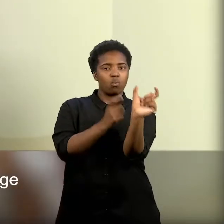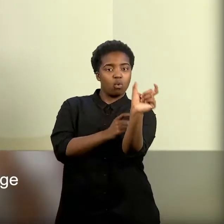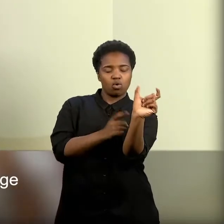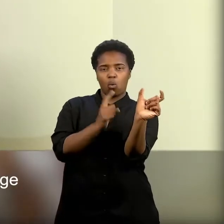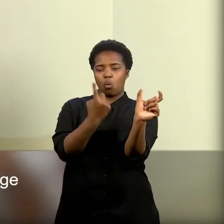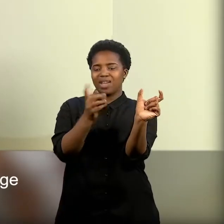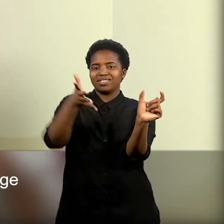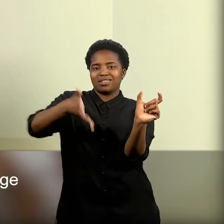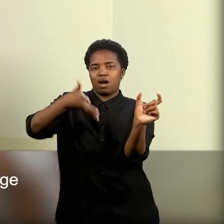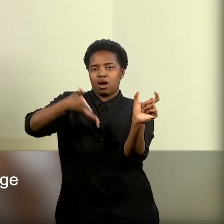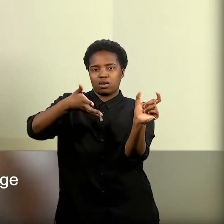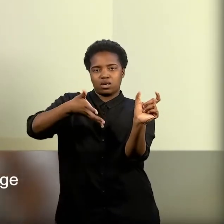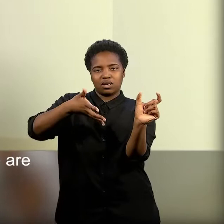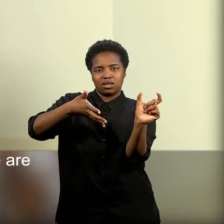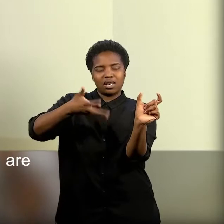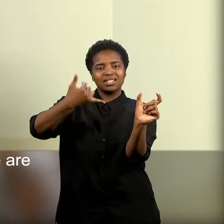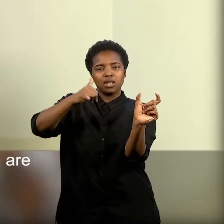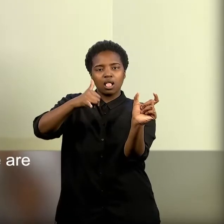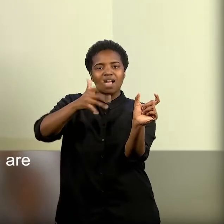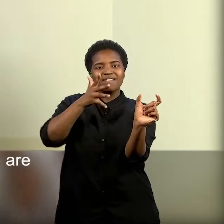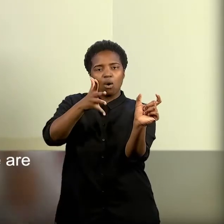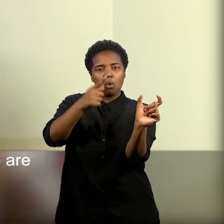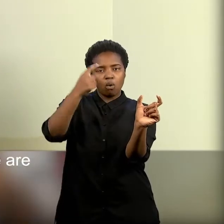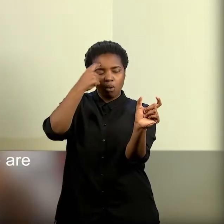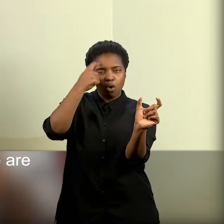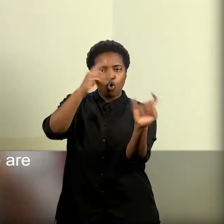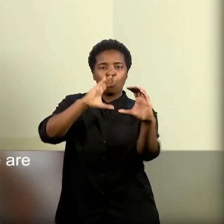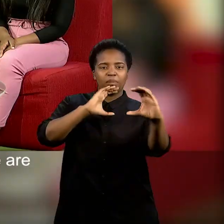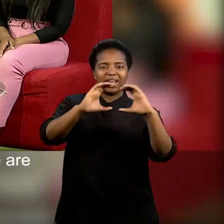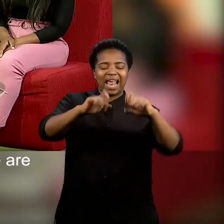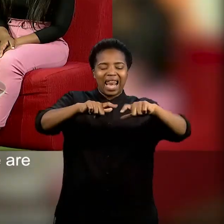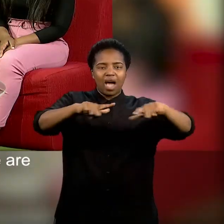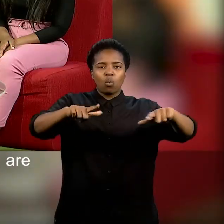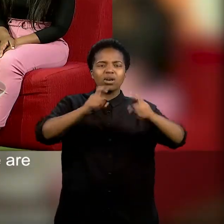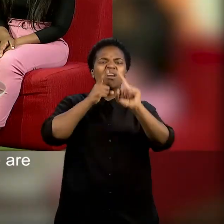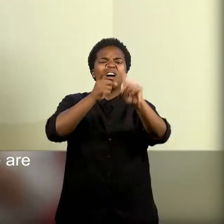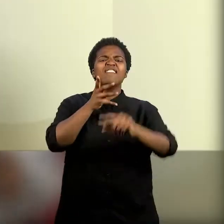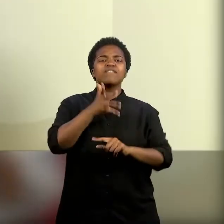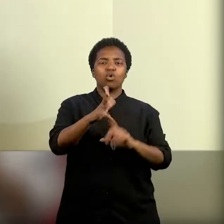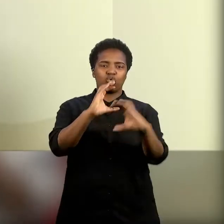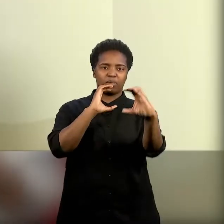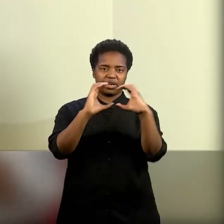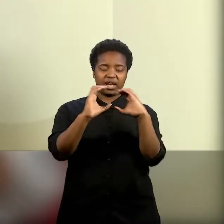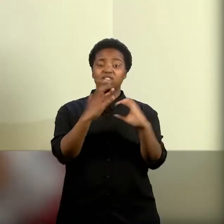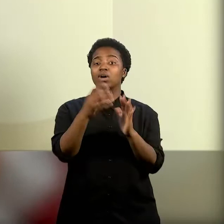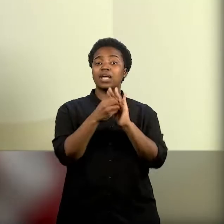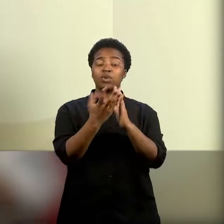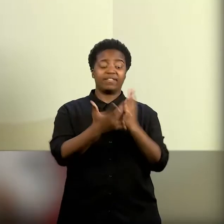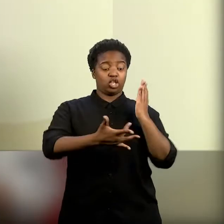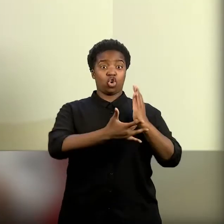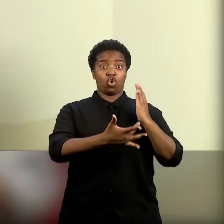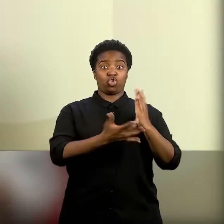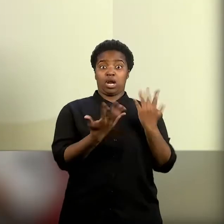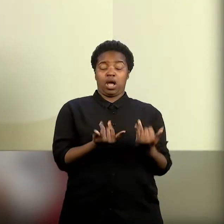or one word and a phrase in sign language, it's still getting to the end means. We are communicating a message. For example, if there's new